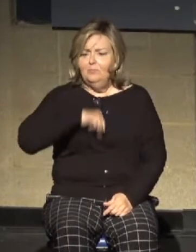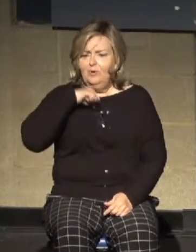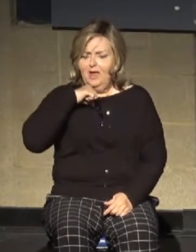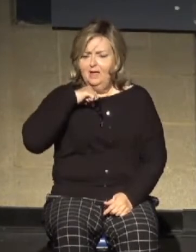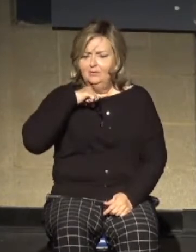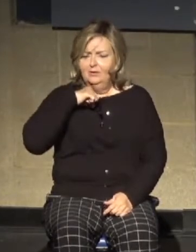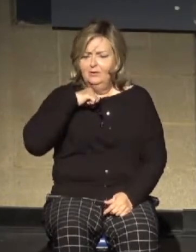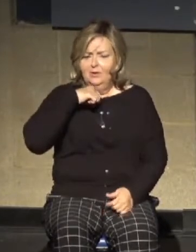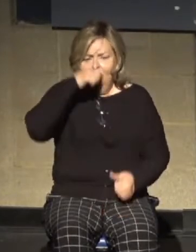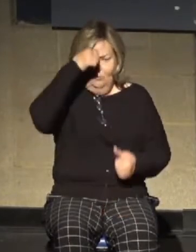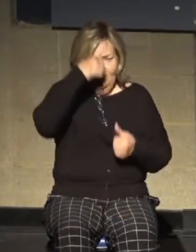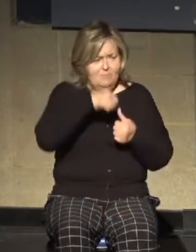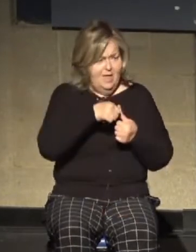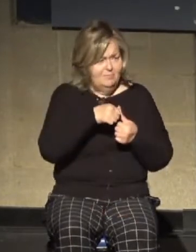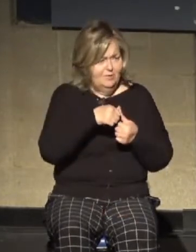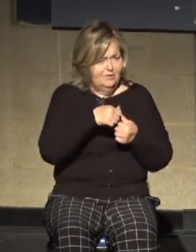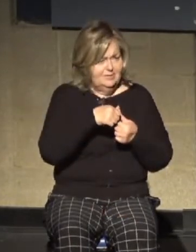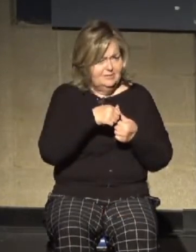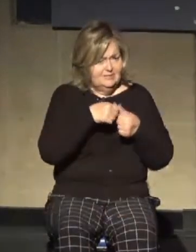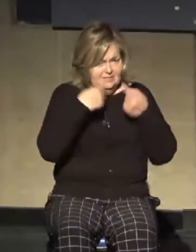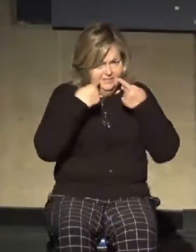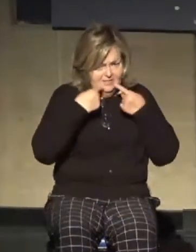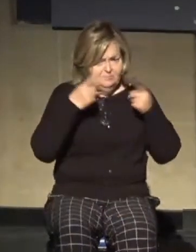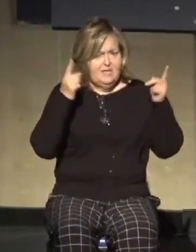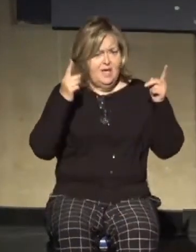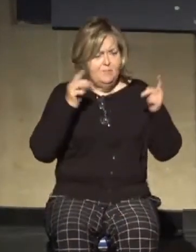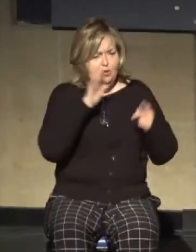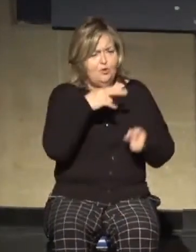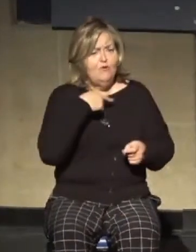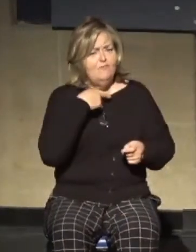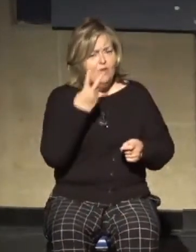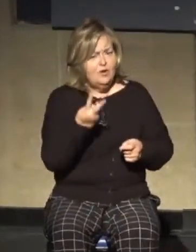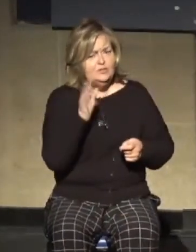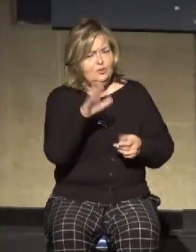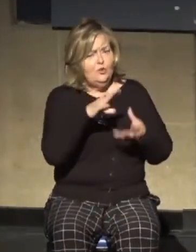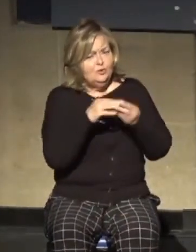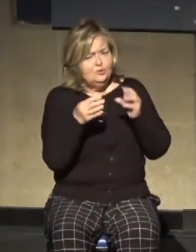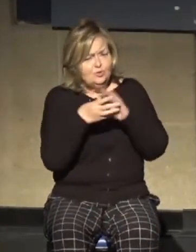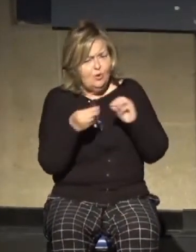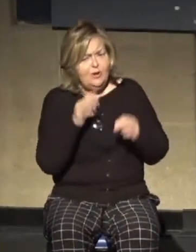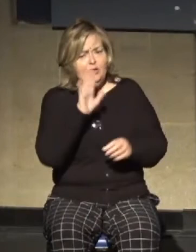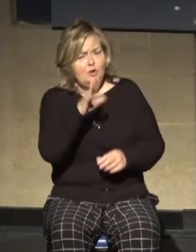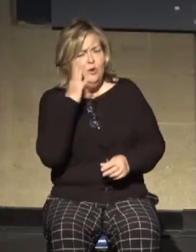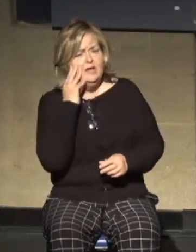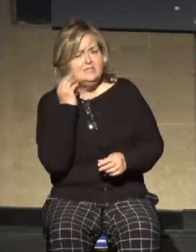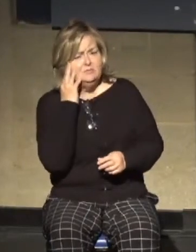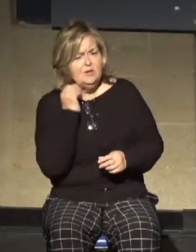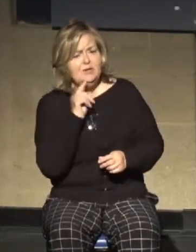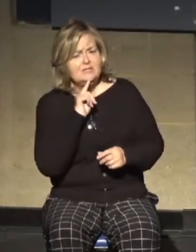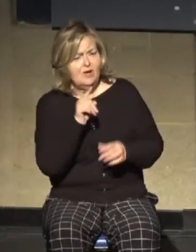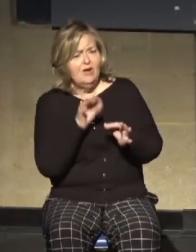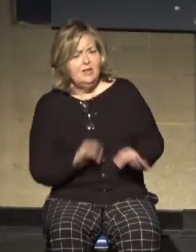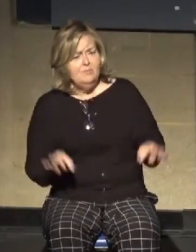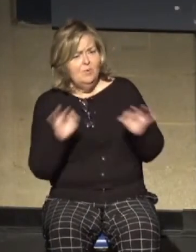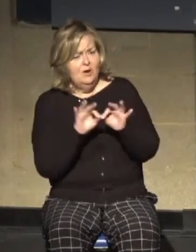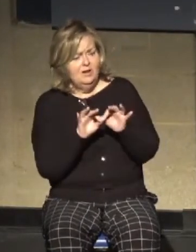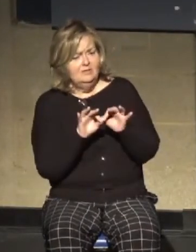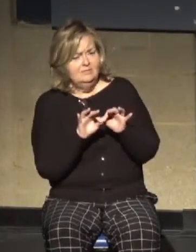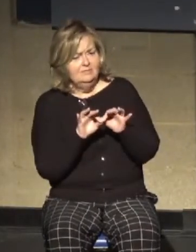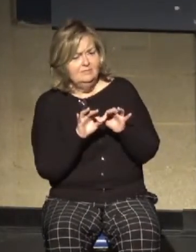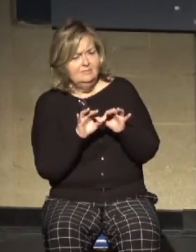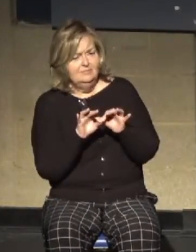I want you to remember to speak up, because your voice and your story and your experiences matter.